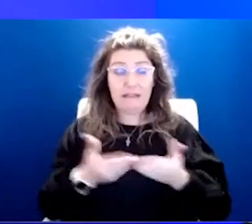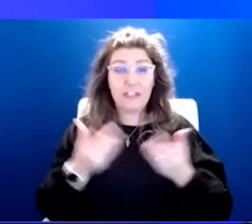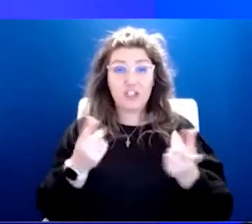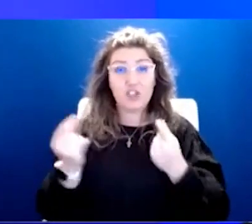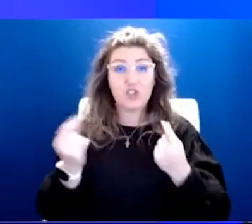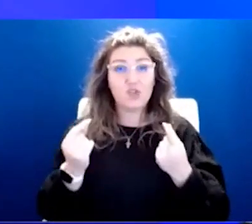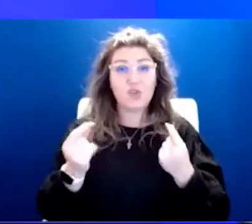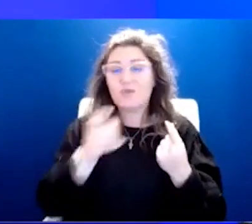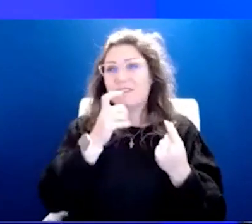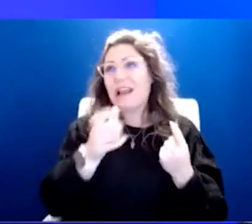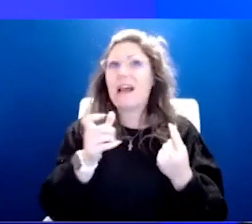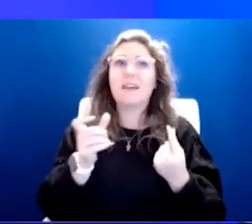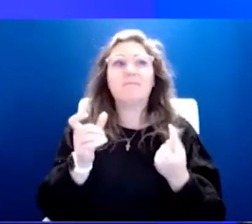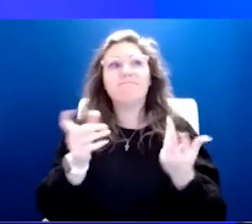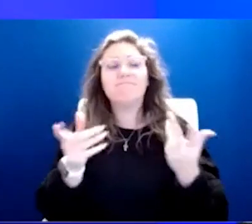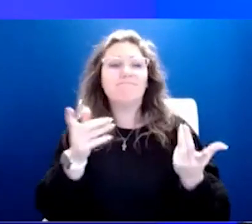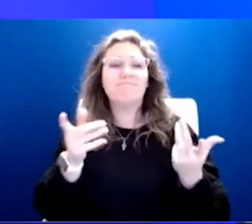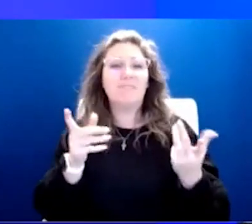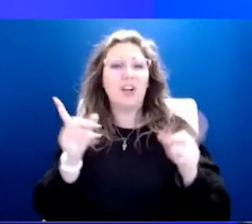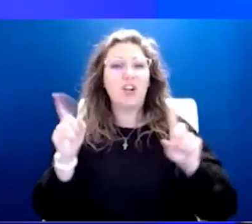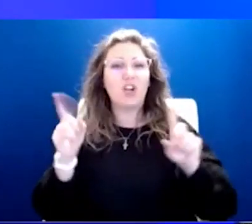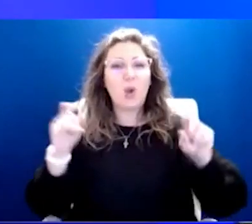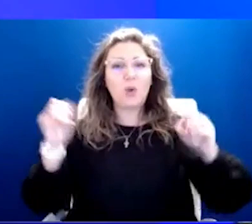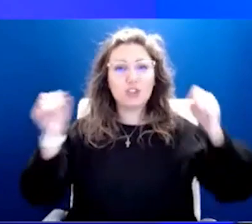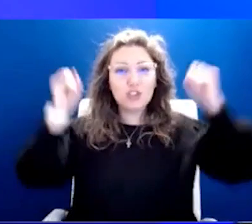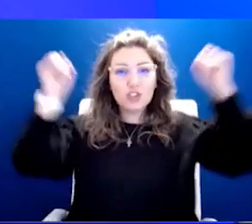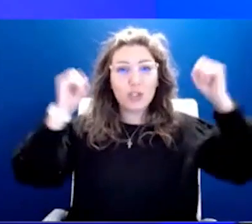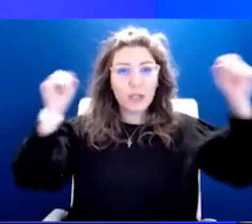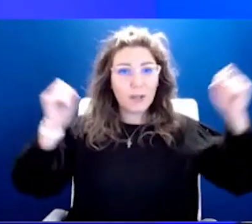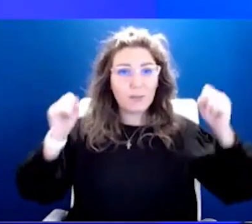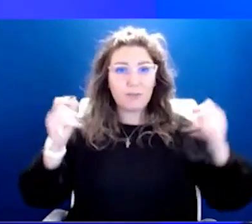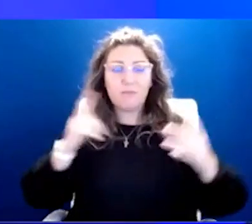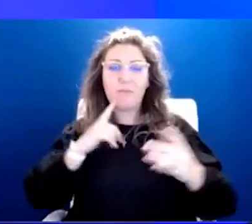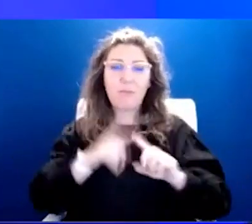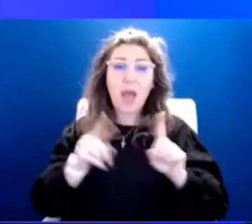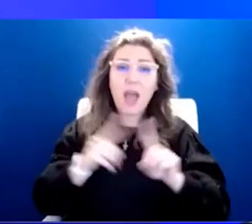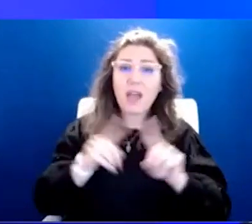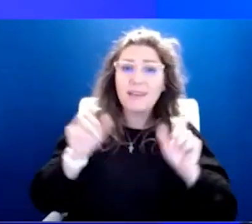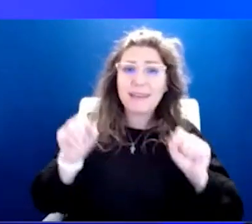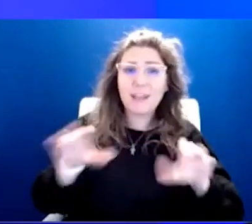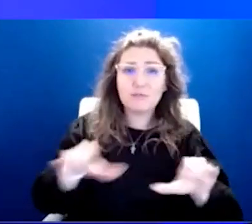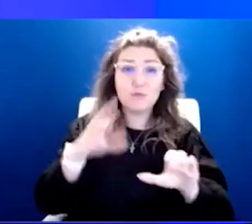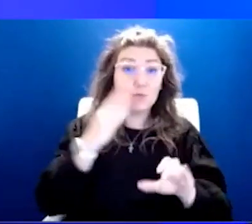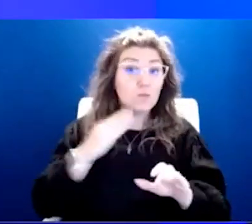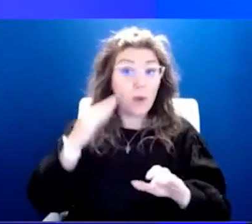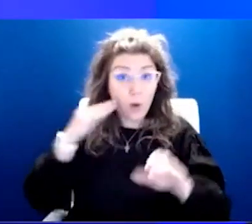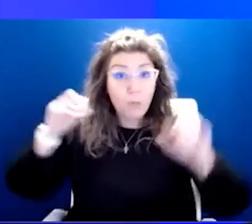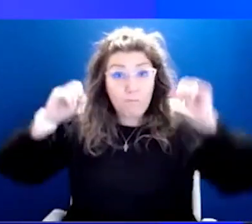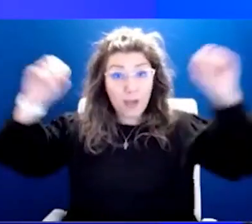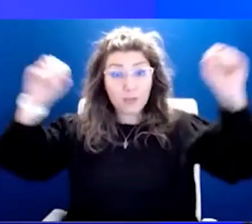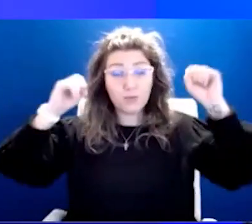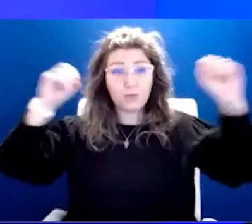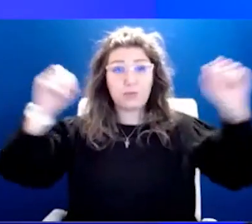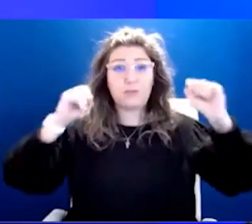to sometime go to the gym to work out, but there are things that you can do at home to stay